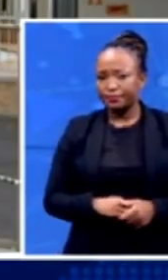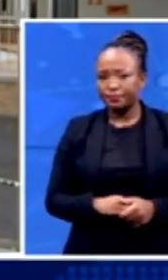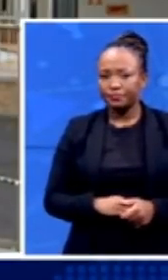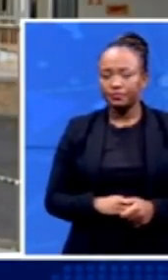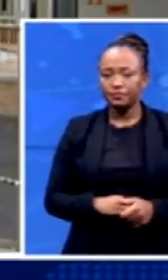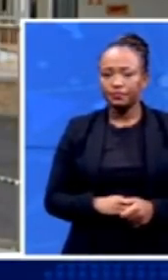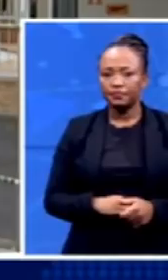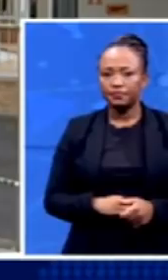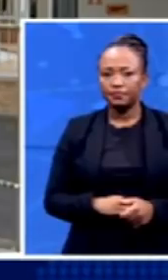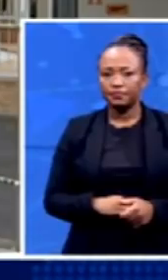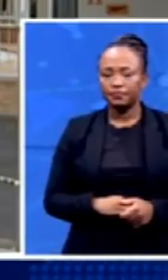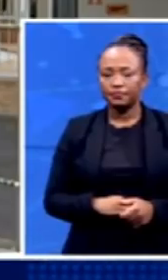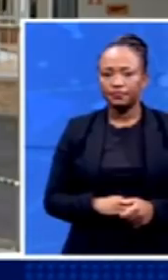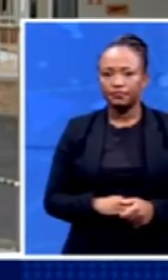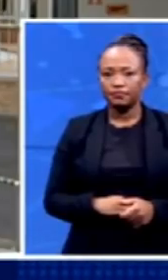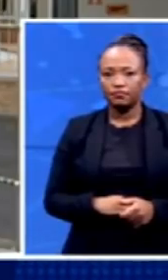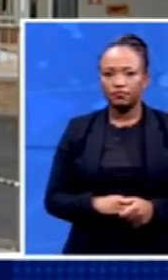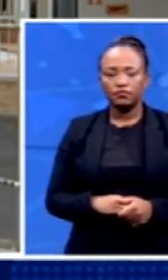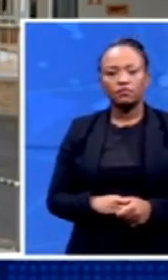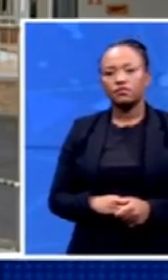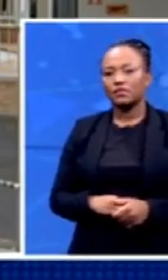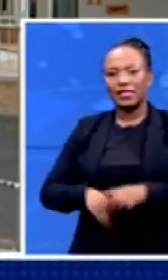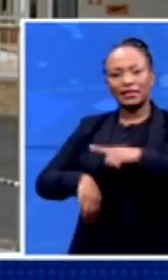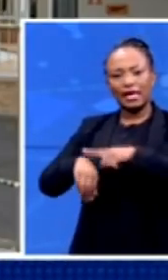There's no confirmation yet as to what time he will be